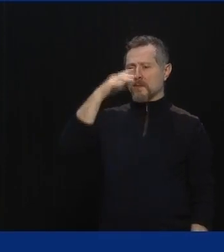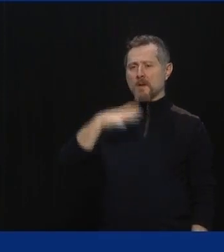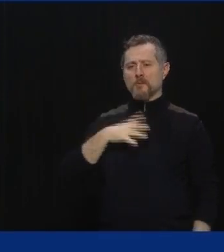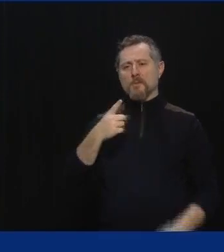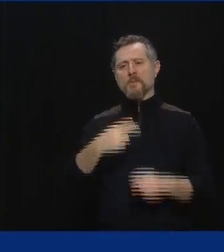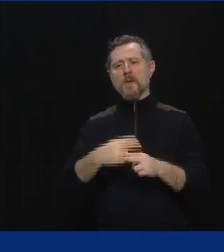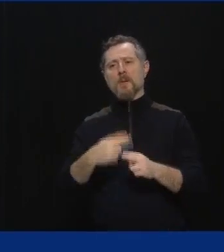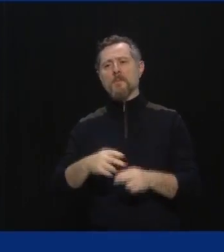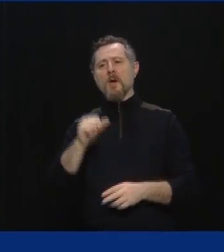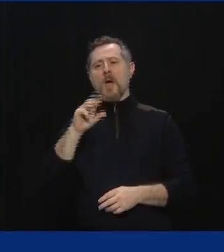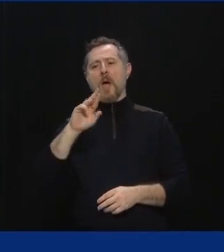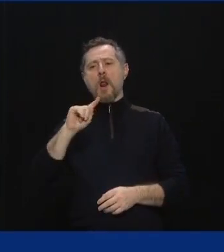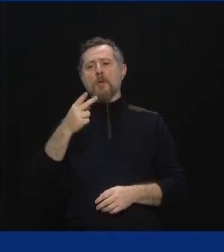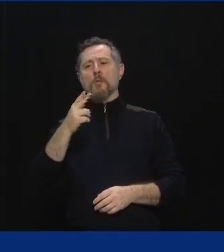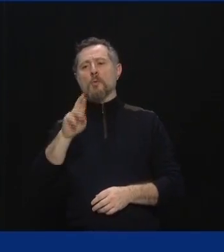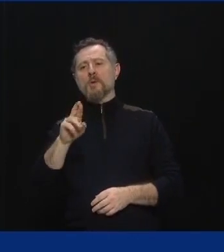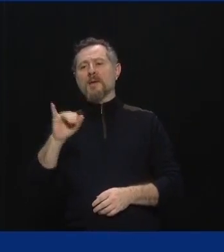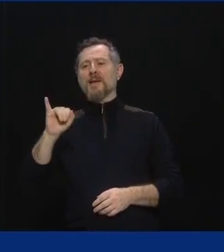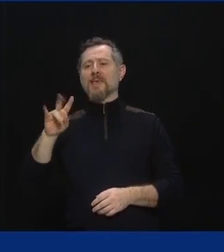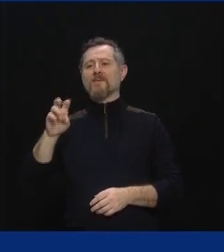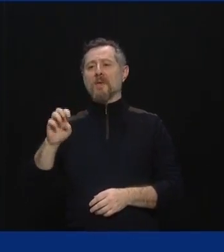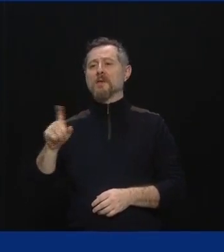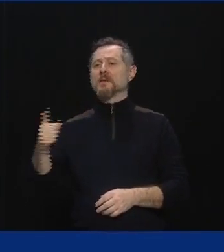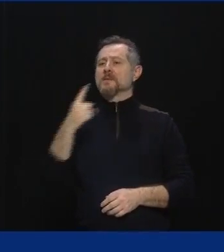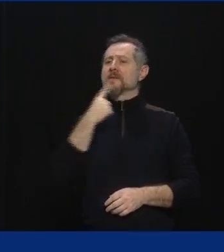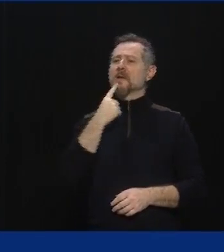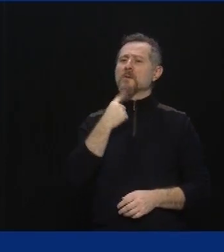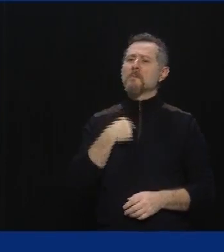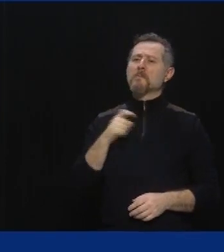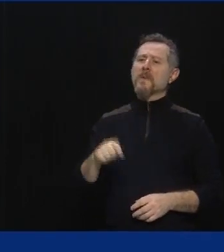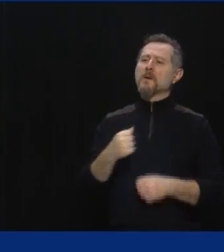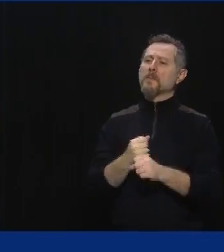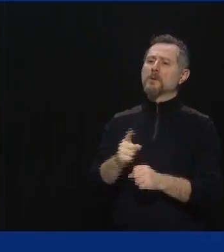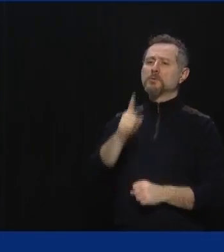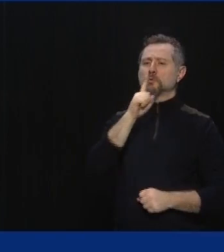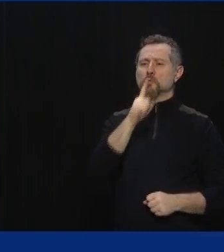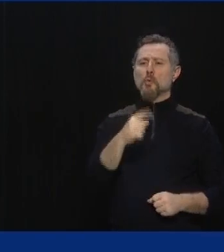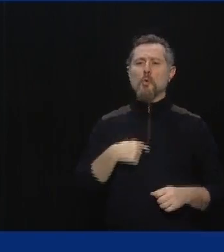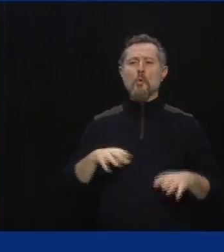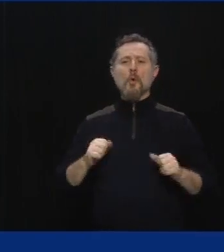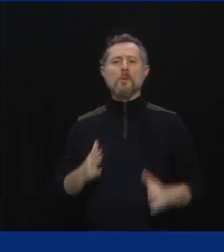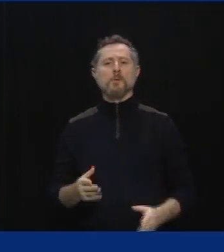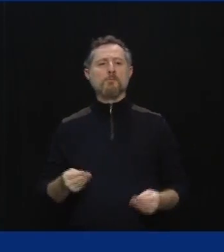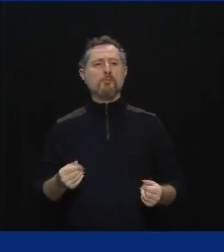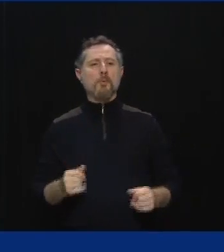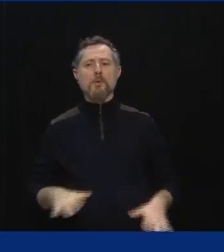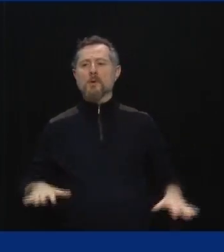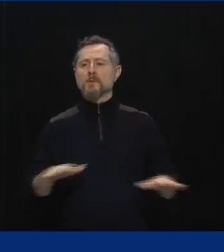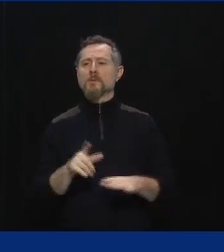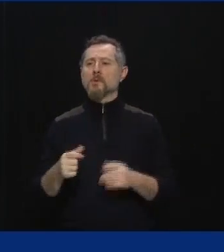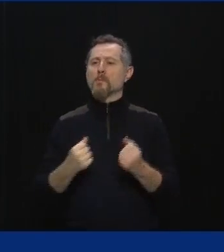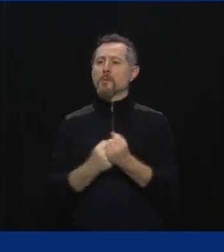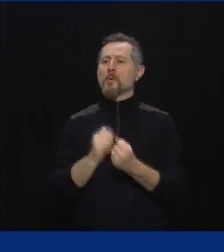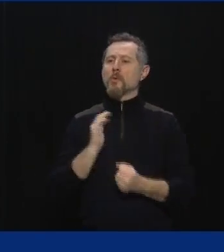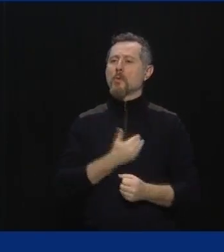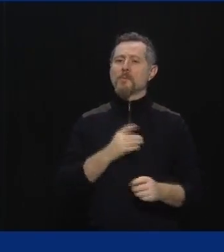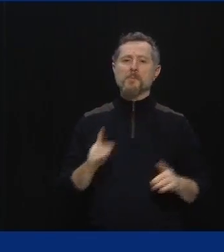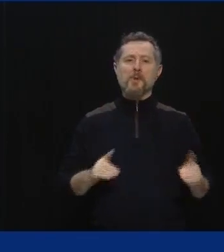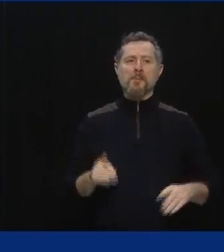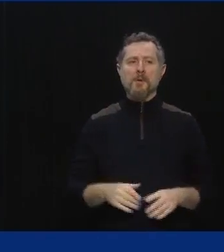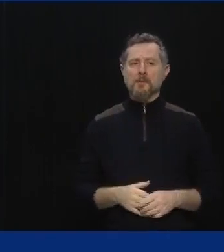Eve, who said to me, we have got to make sure that we own property and deliver for our folks. So